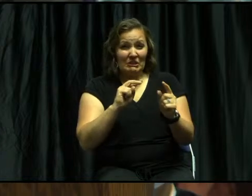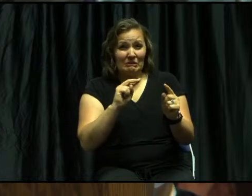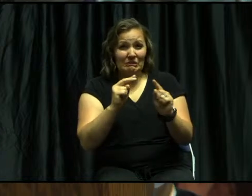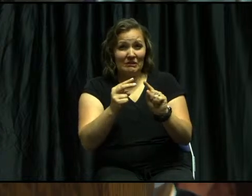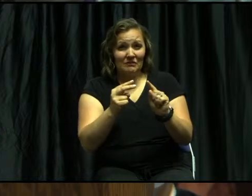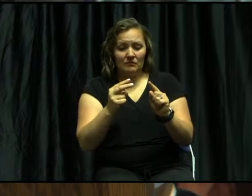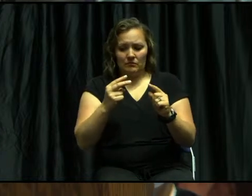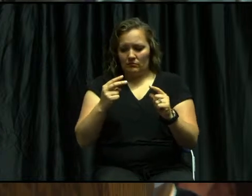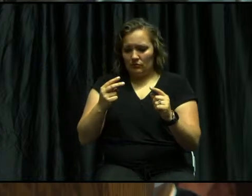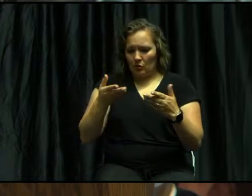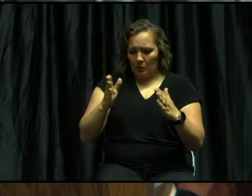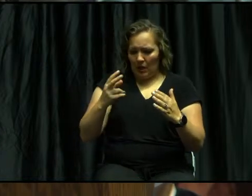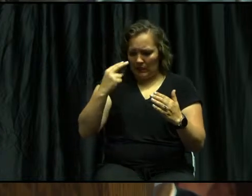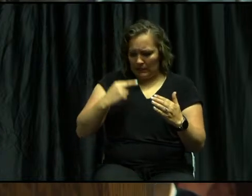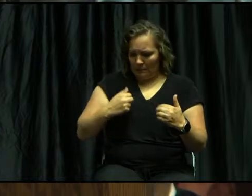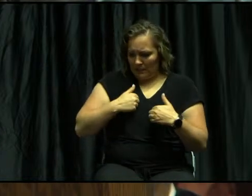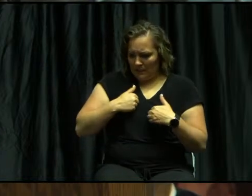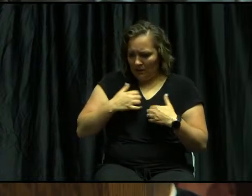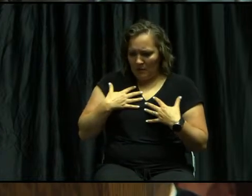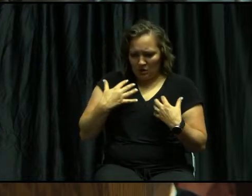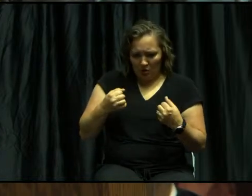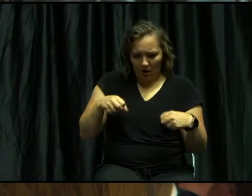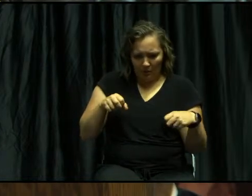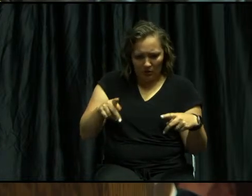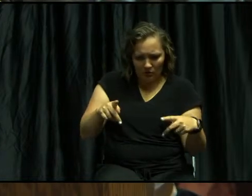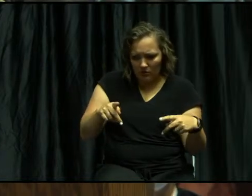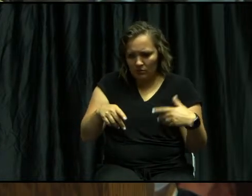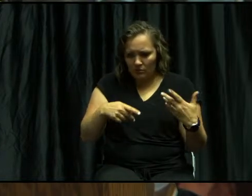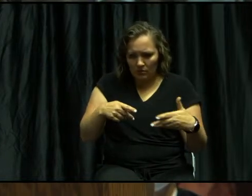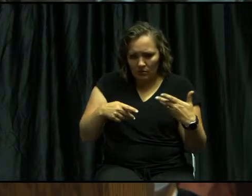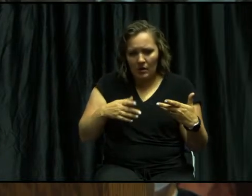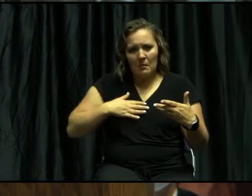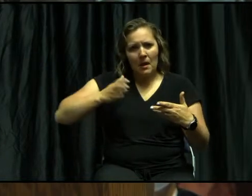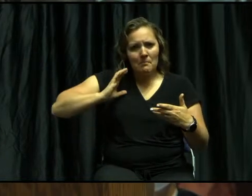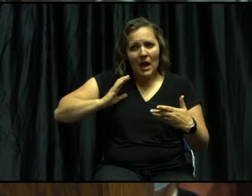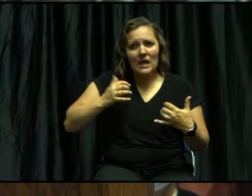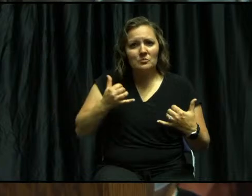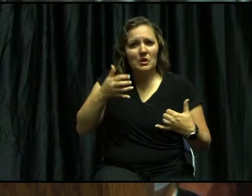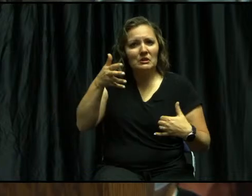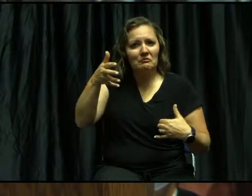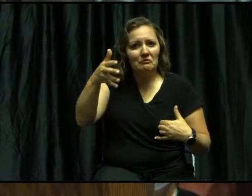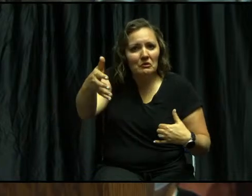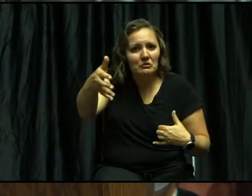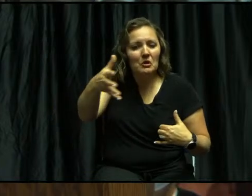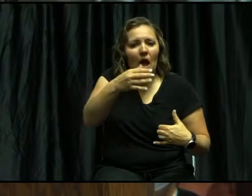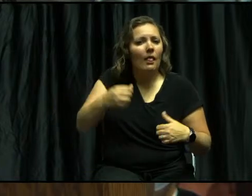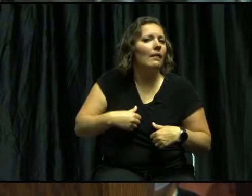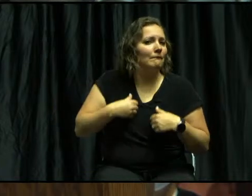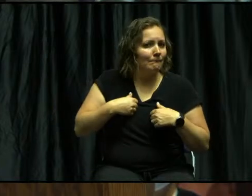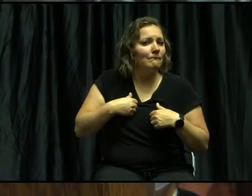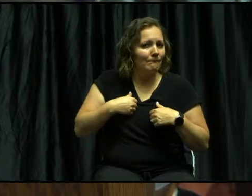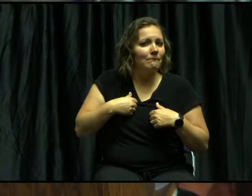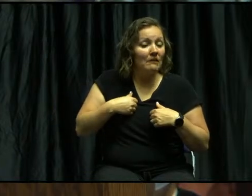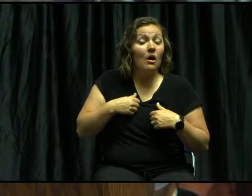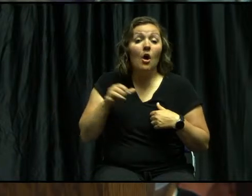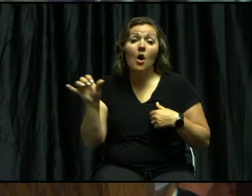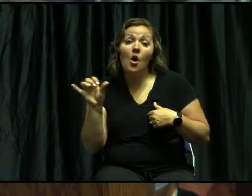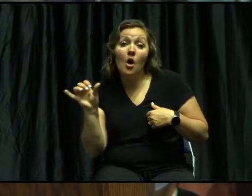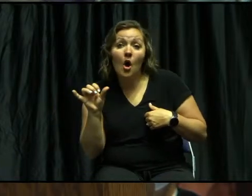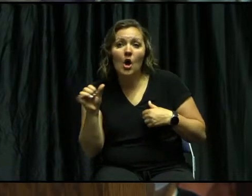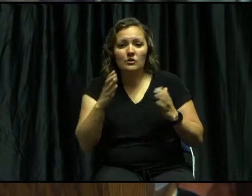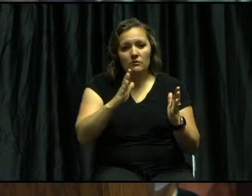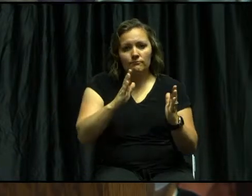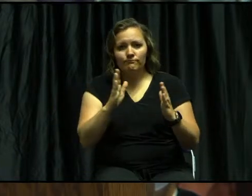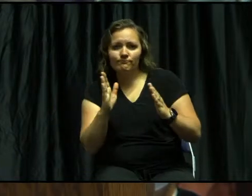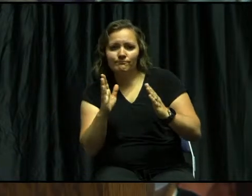see myself, my strengths, opportunities, my past, present, future, and life. It is also the shift